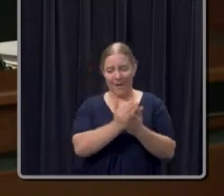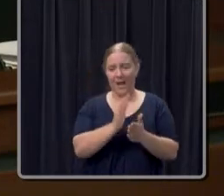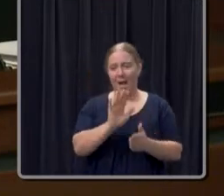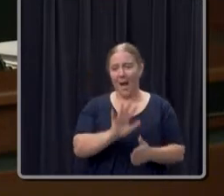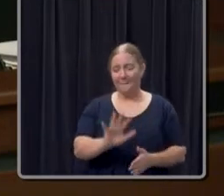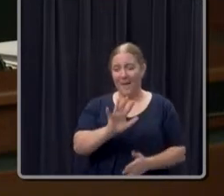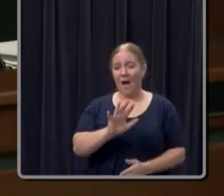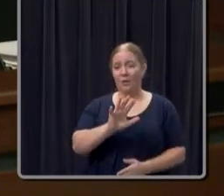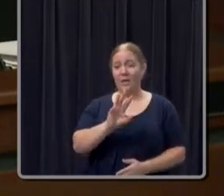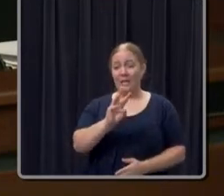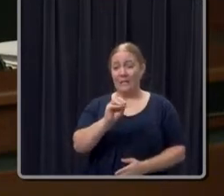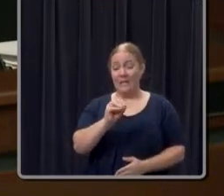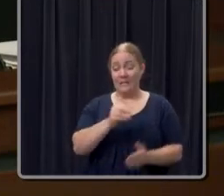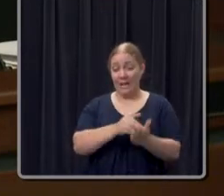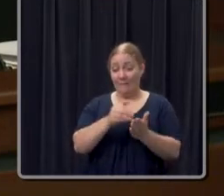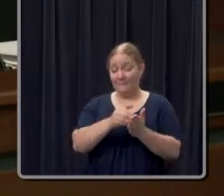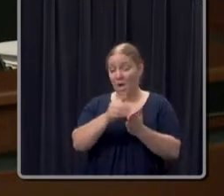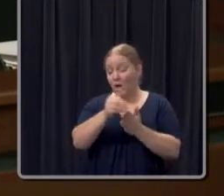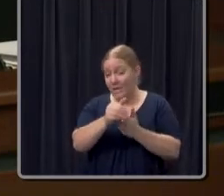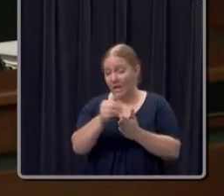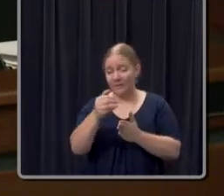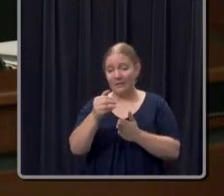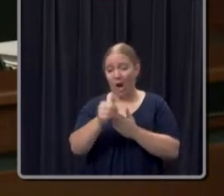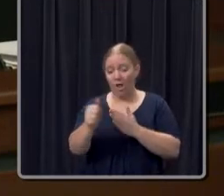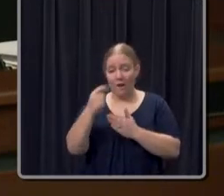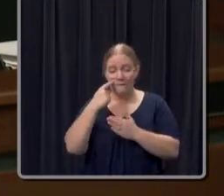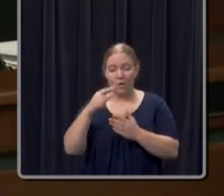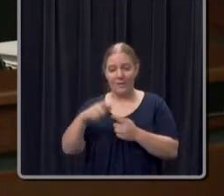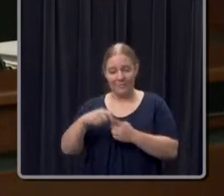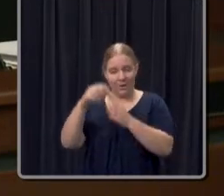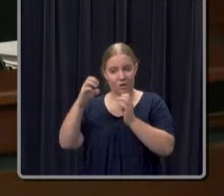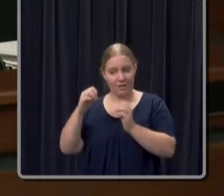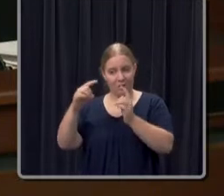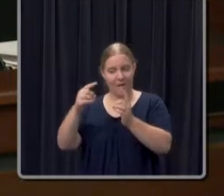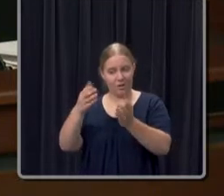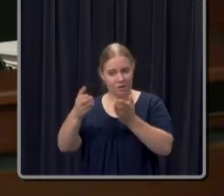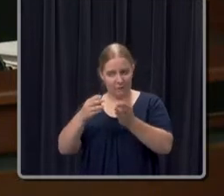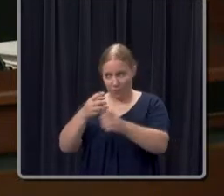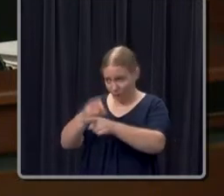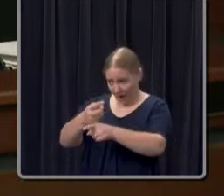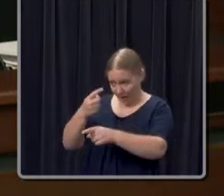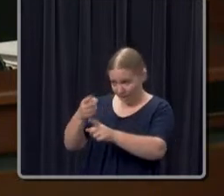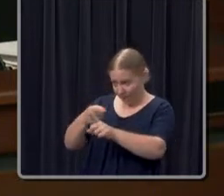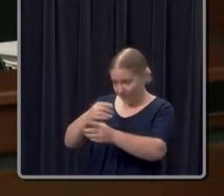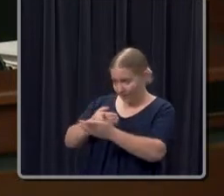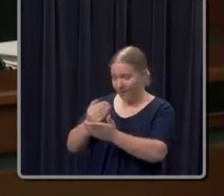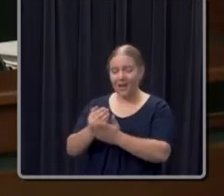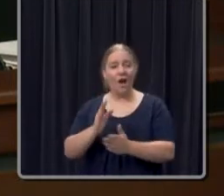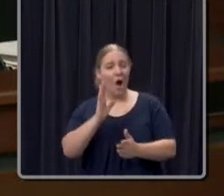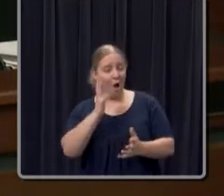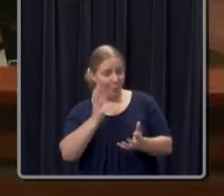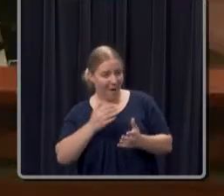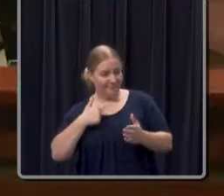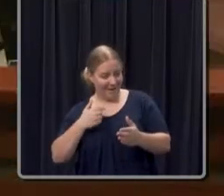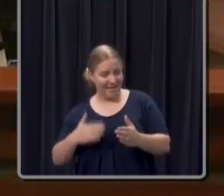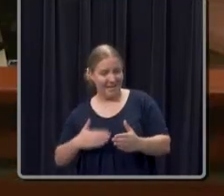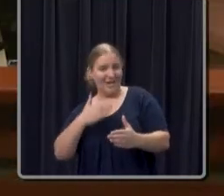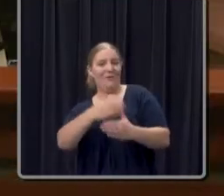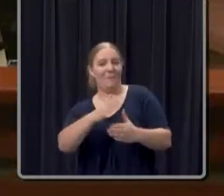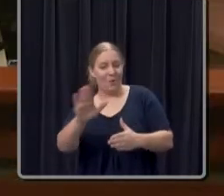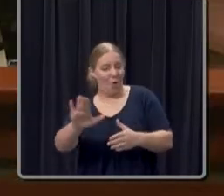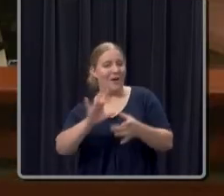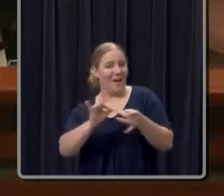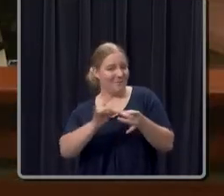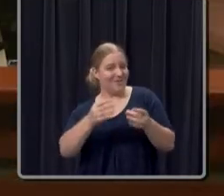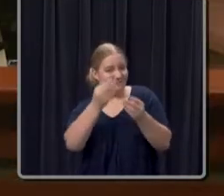60 million tied to our special education services, if I remember correctly from the budget. So I'll tell you, if you want me to interrupt your Yeah, throw it comments to in. tell you. Get